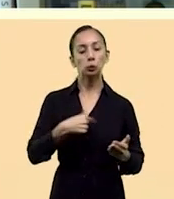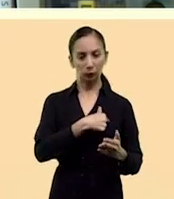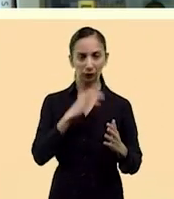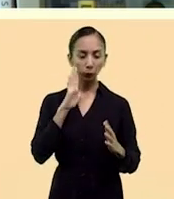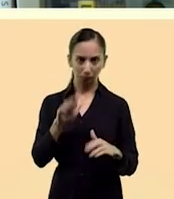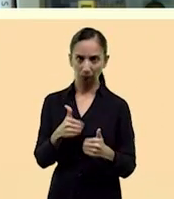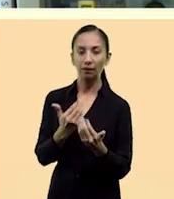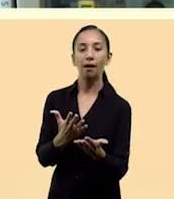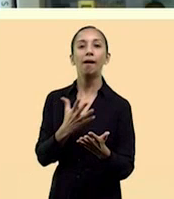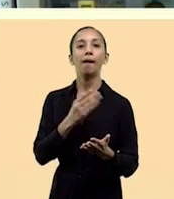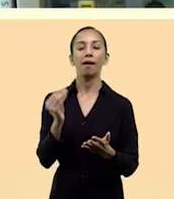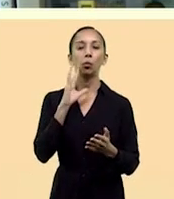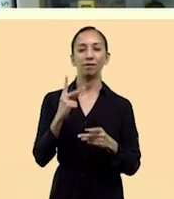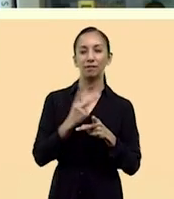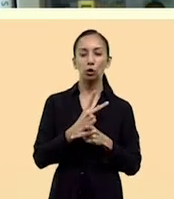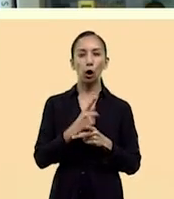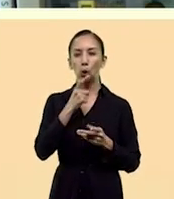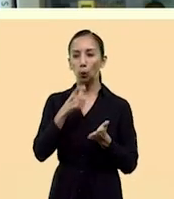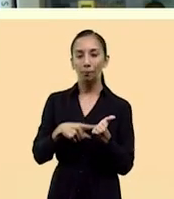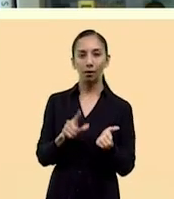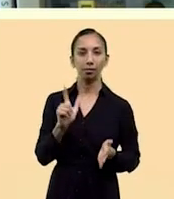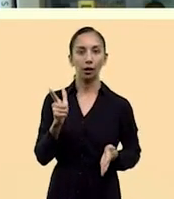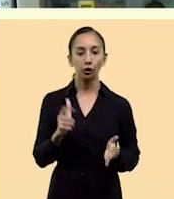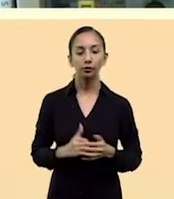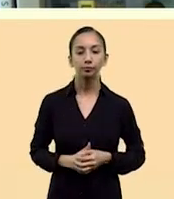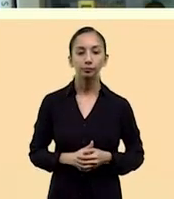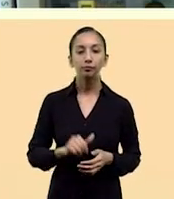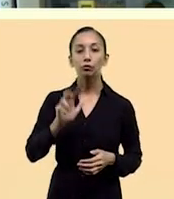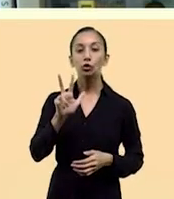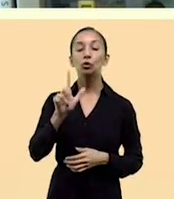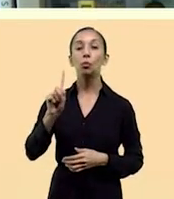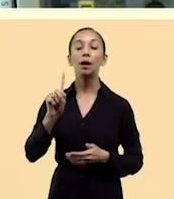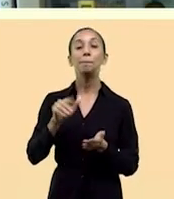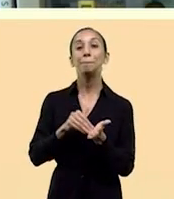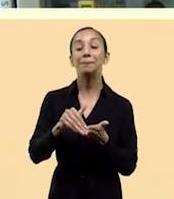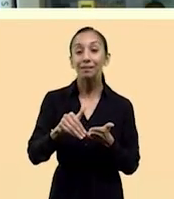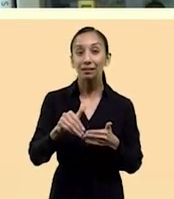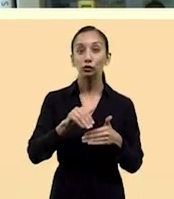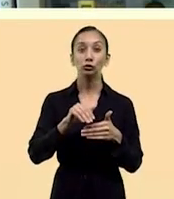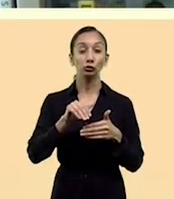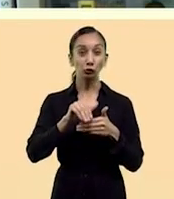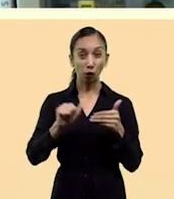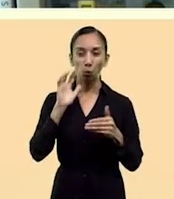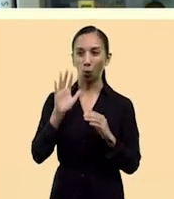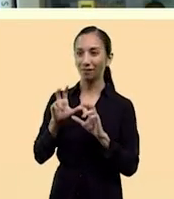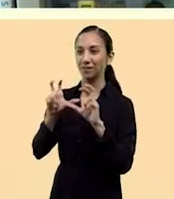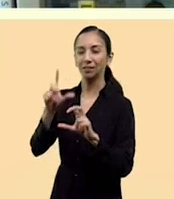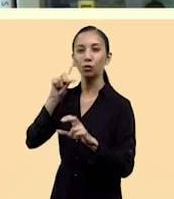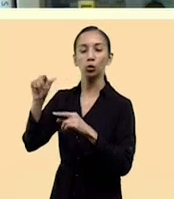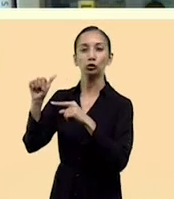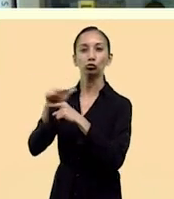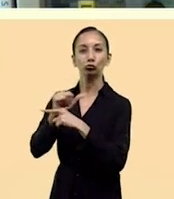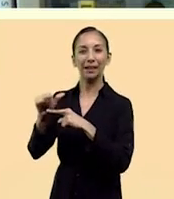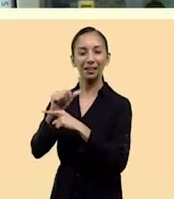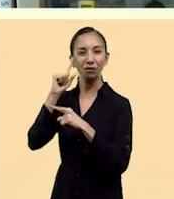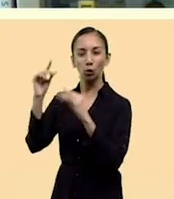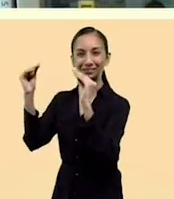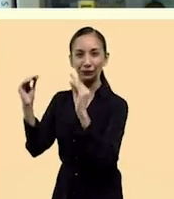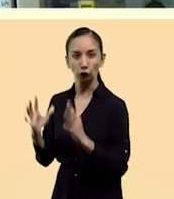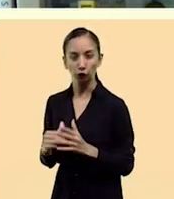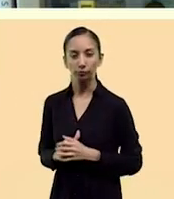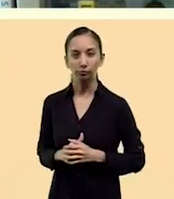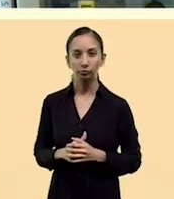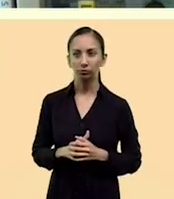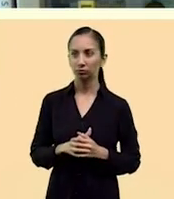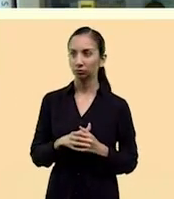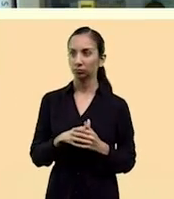and sort out the costs later. We'll invest $31 million in training for educators. As was true 50 years ago